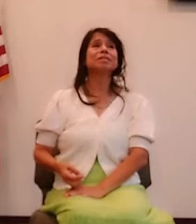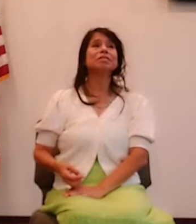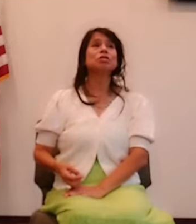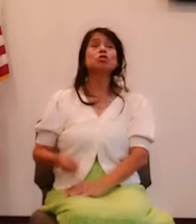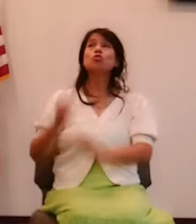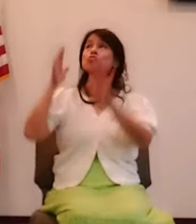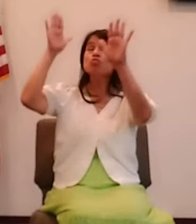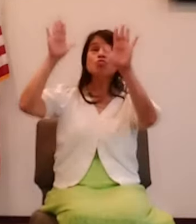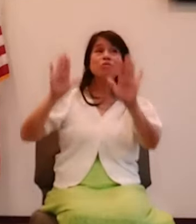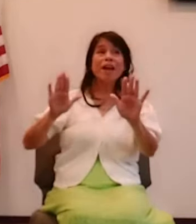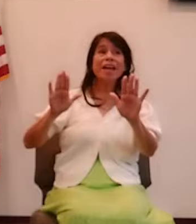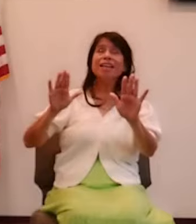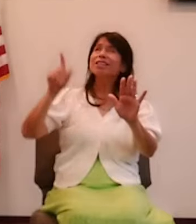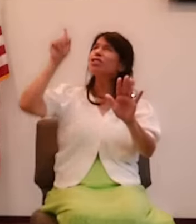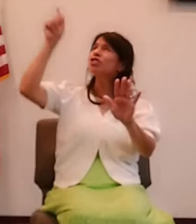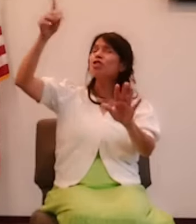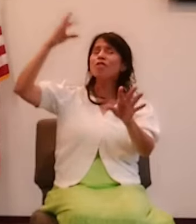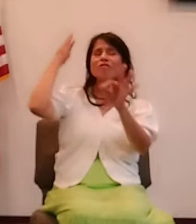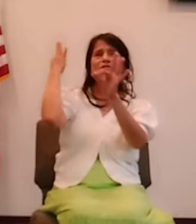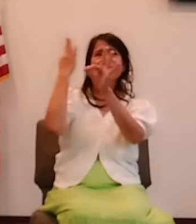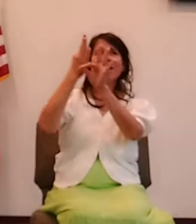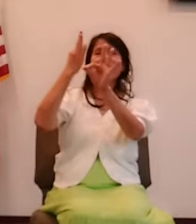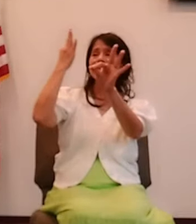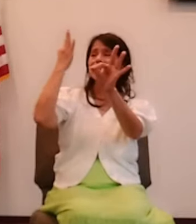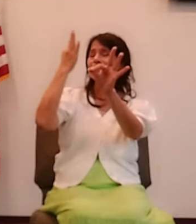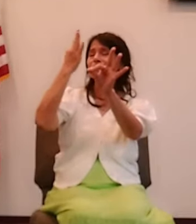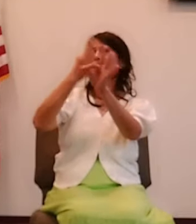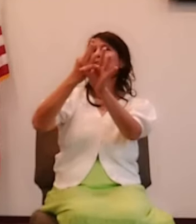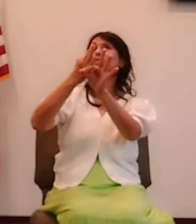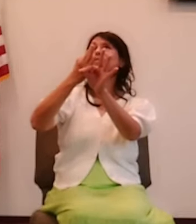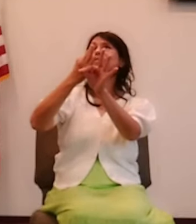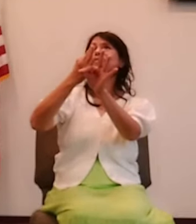For great is your